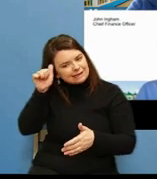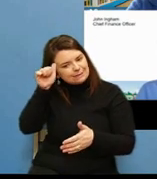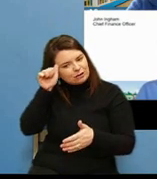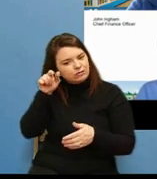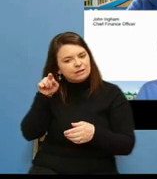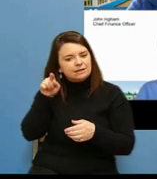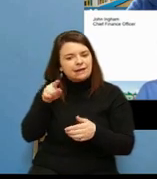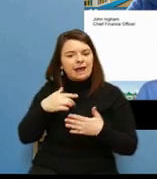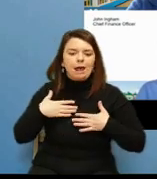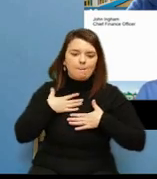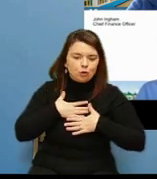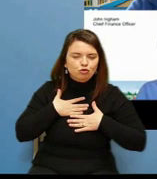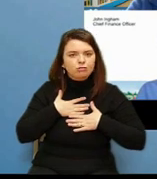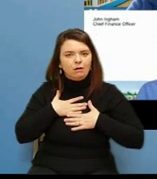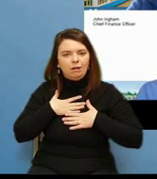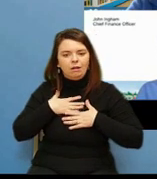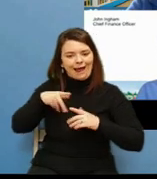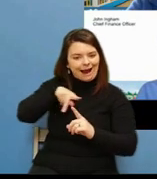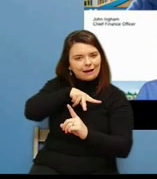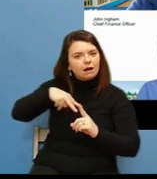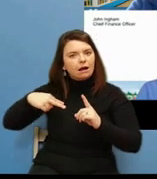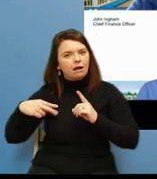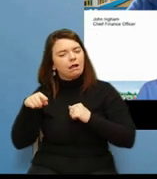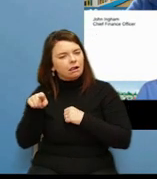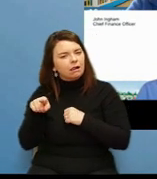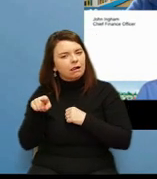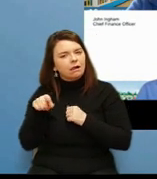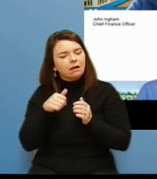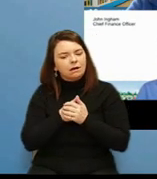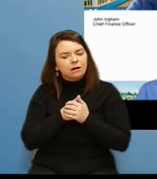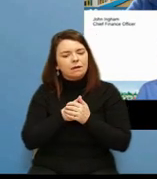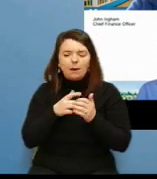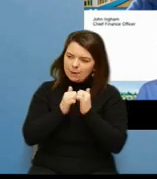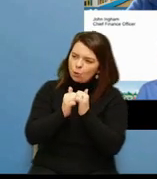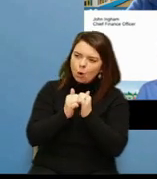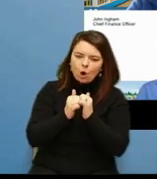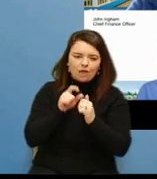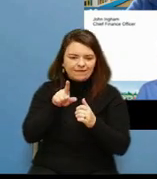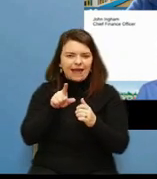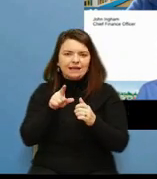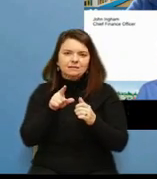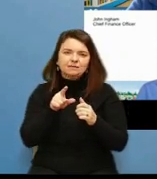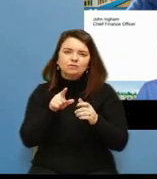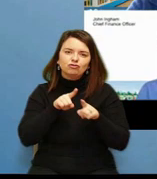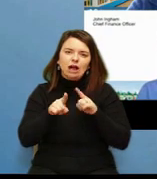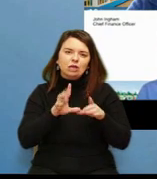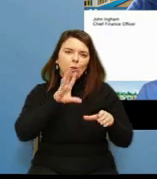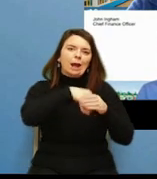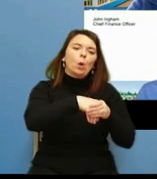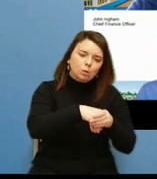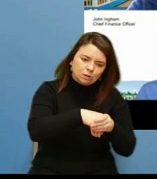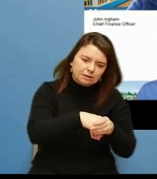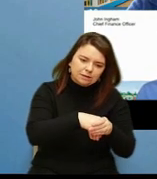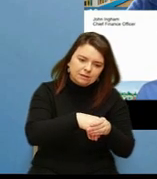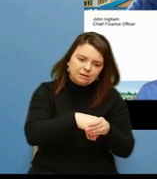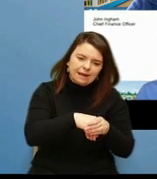of complement that sort of the experience side and the emotional angle that Andrew refers to. It would be